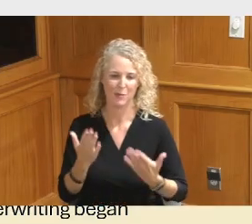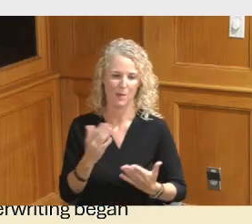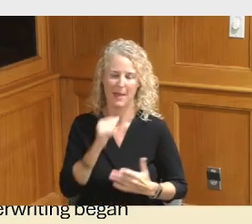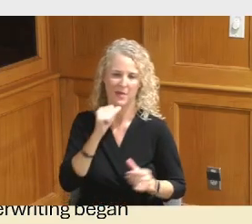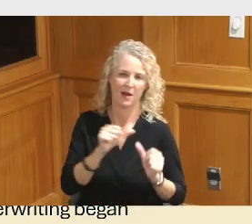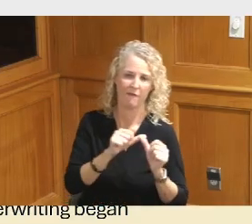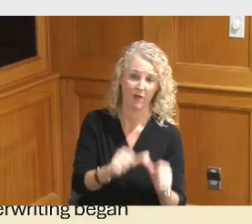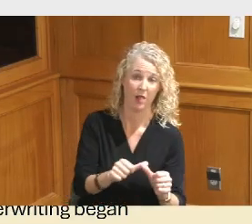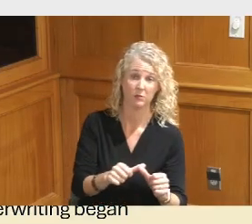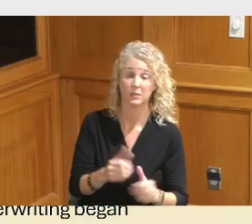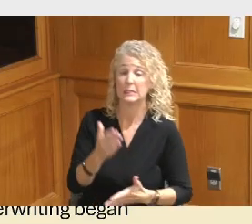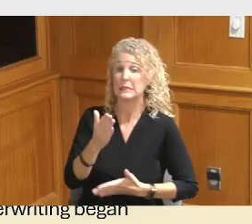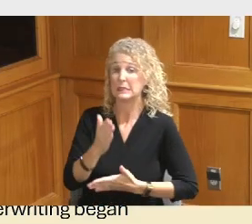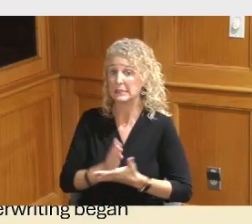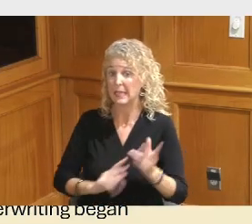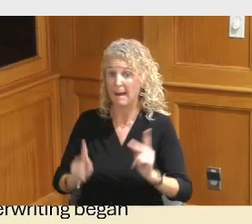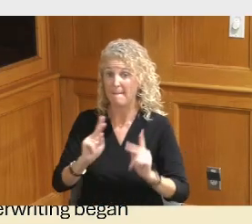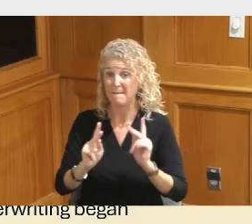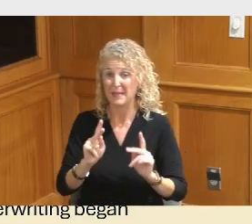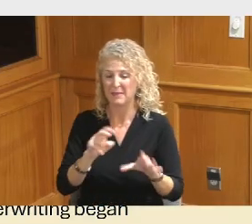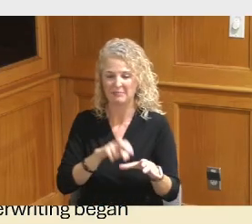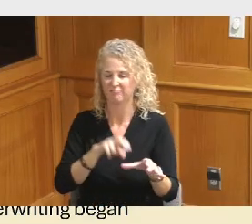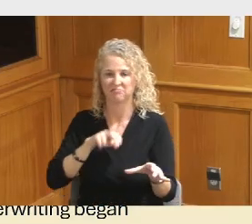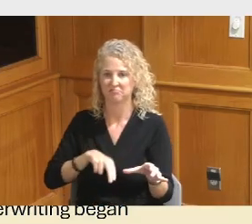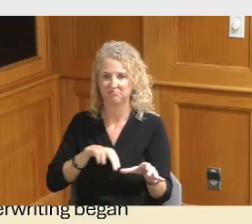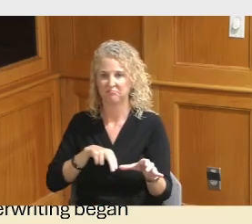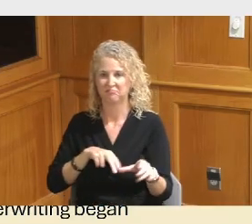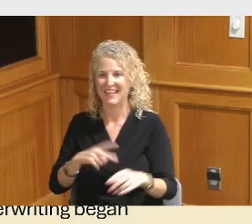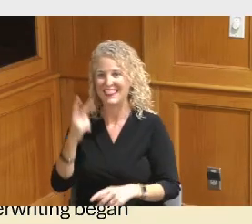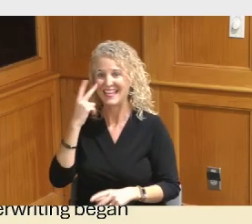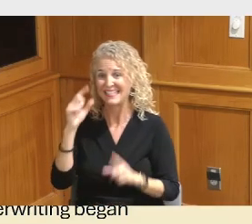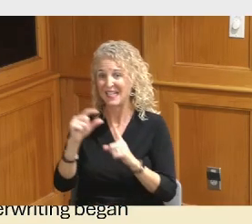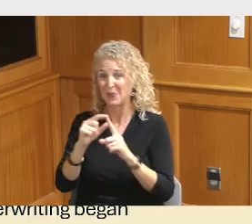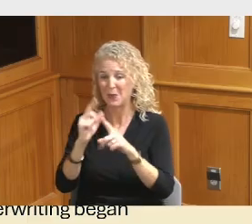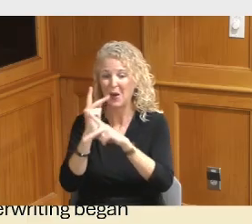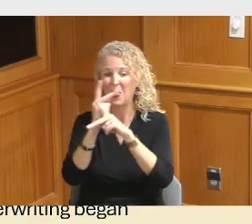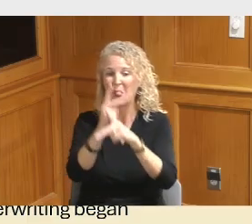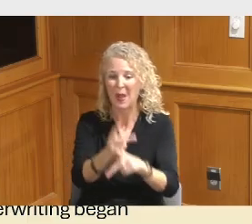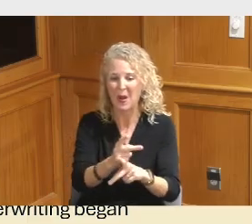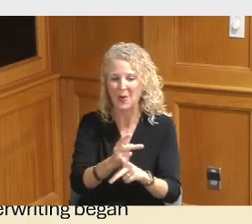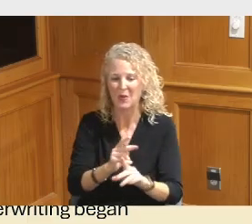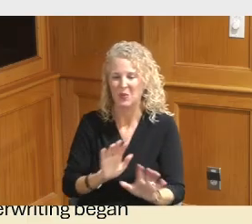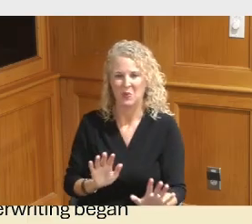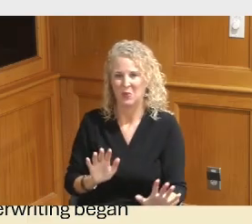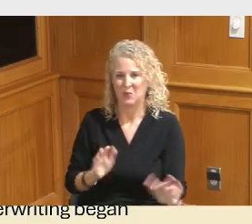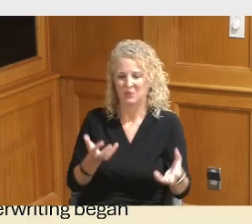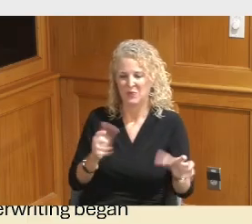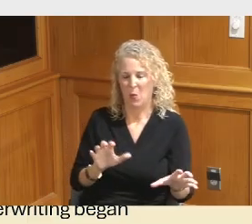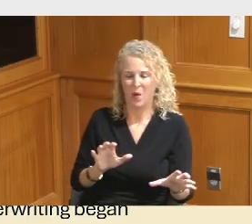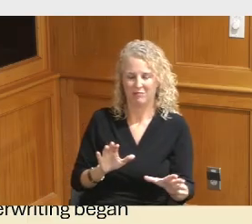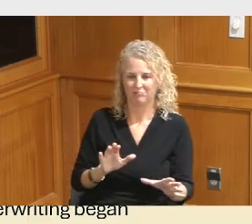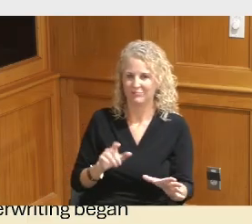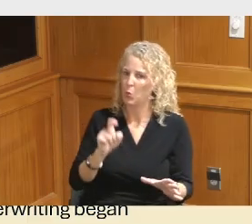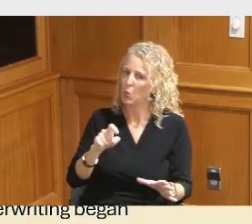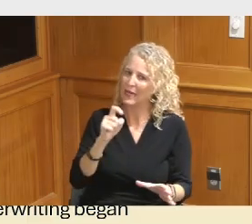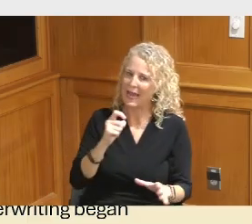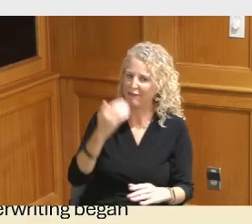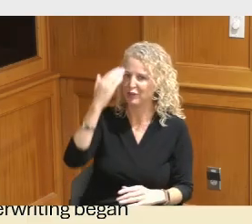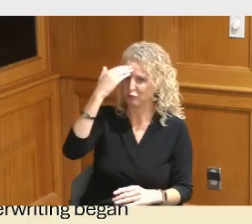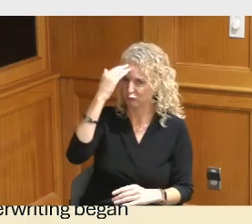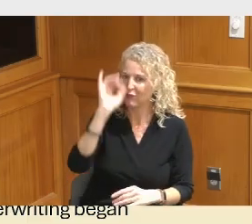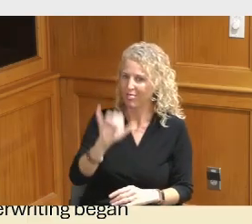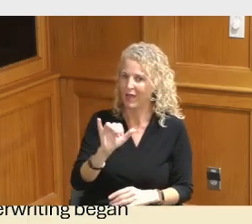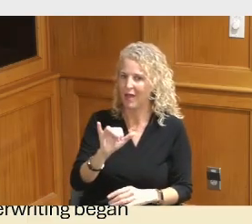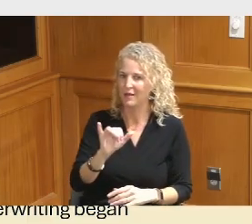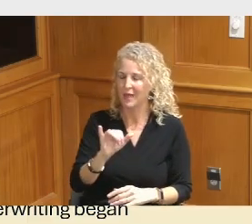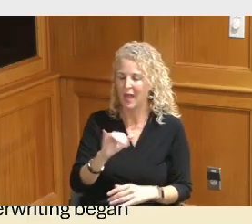Some homeowners are choosing to opt out because it's a loan, right? And I think that that's just real. And I think, and I'm going to talk about